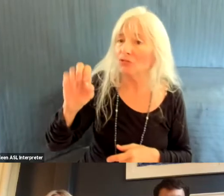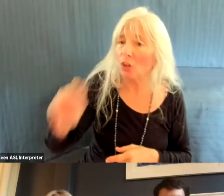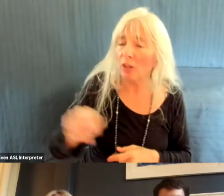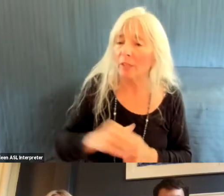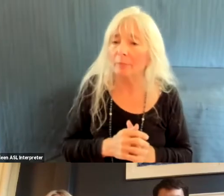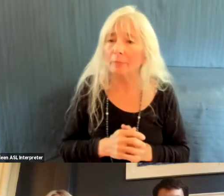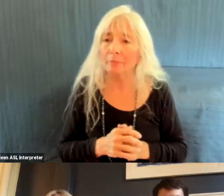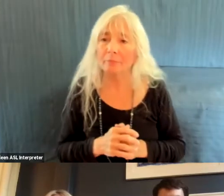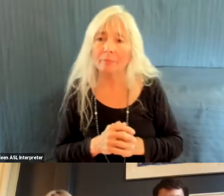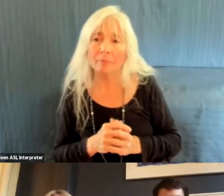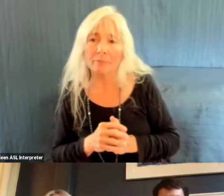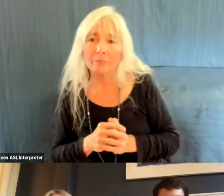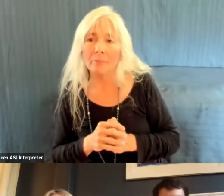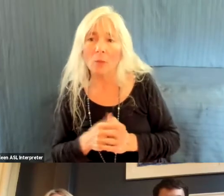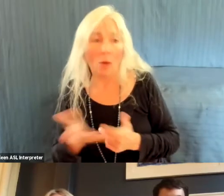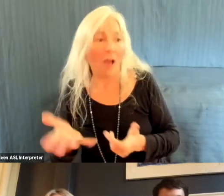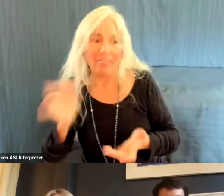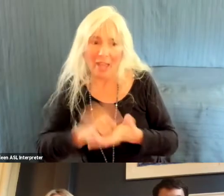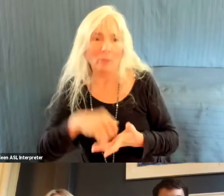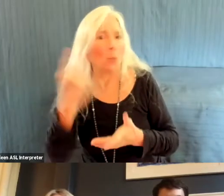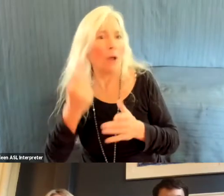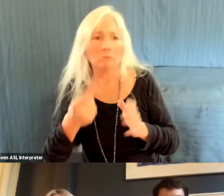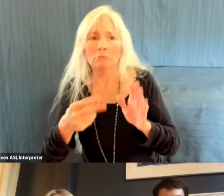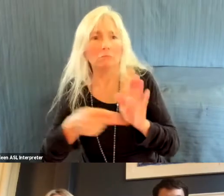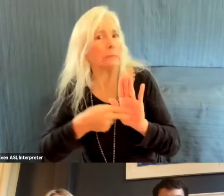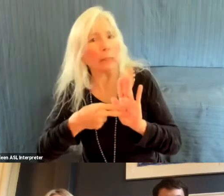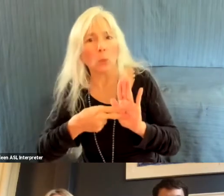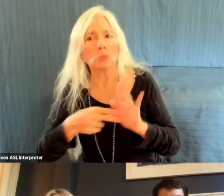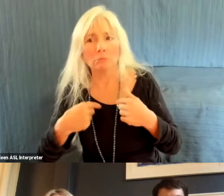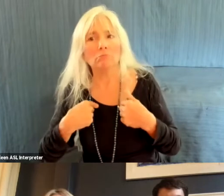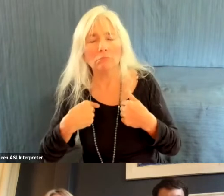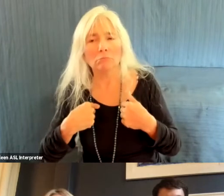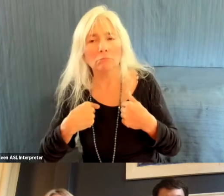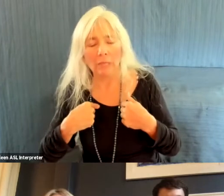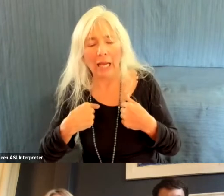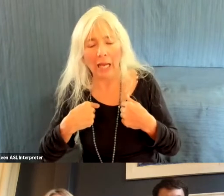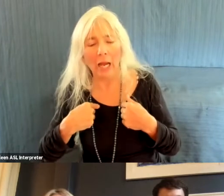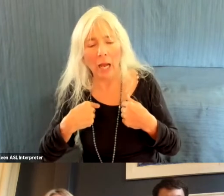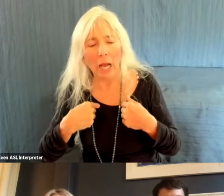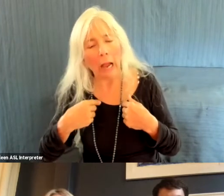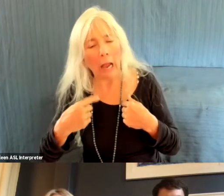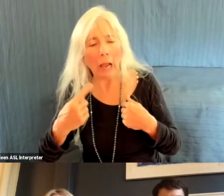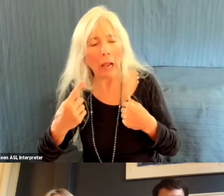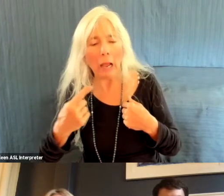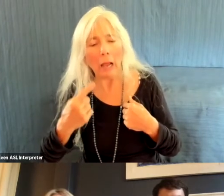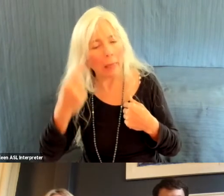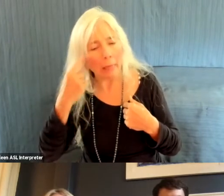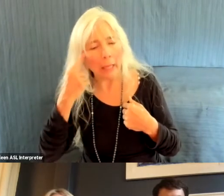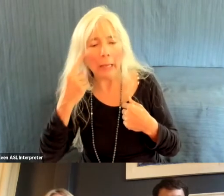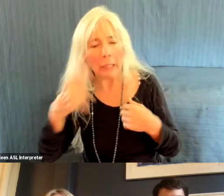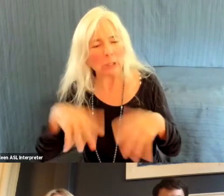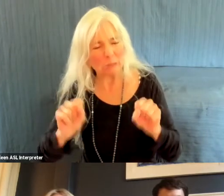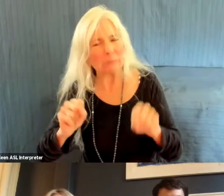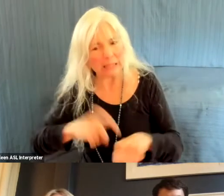Well, well, that was the only diagnosis. Okay. But I will say that it took me a while to